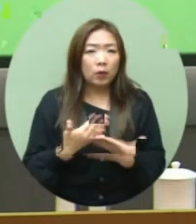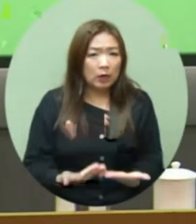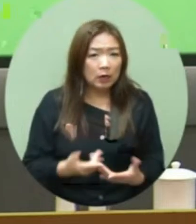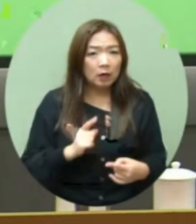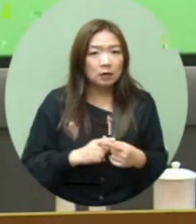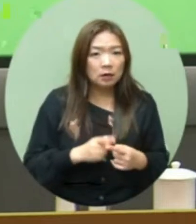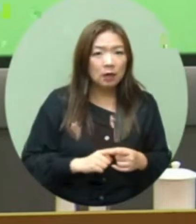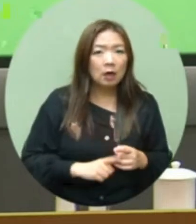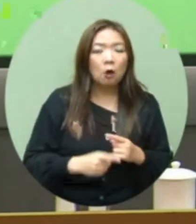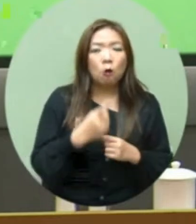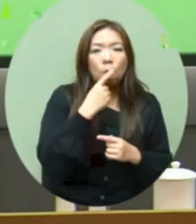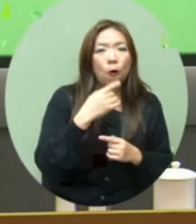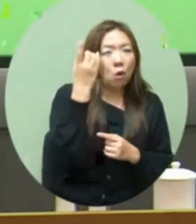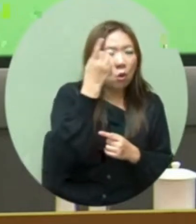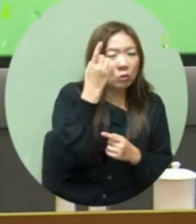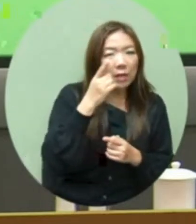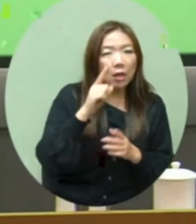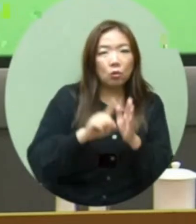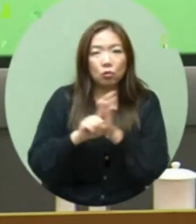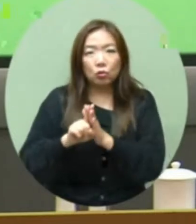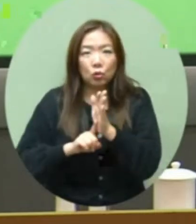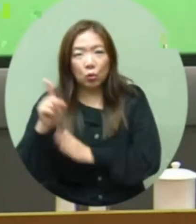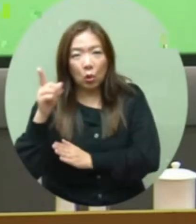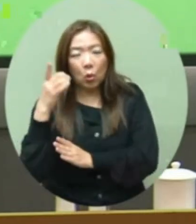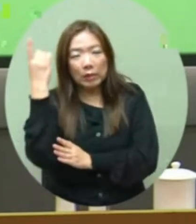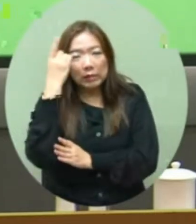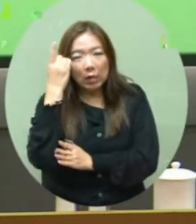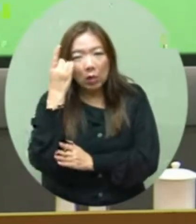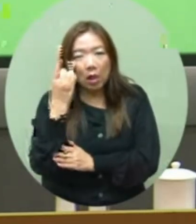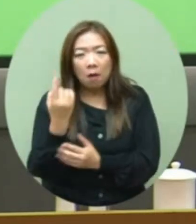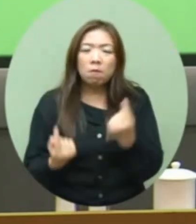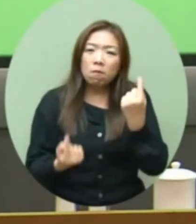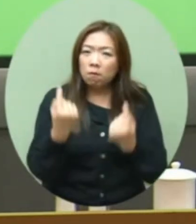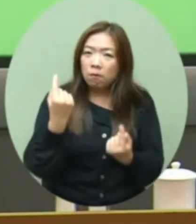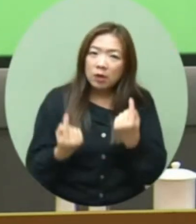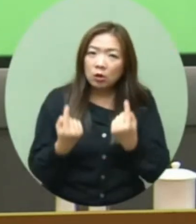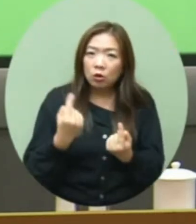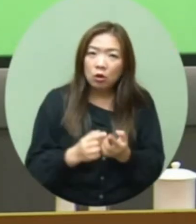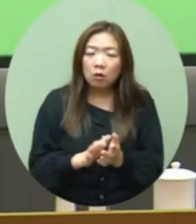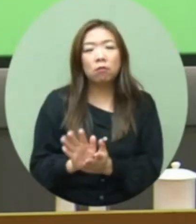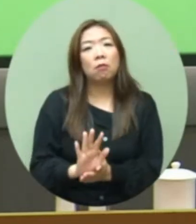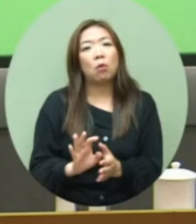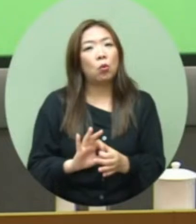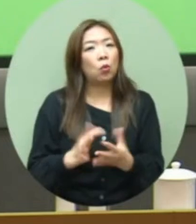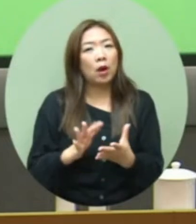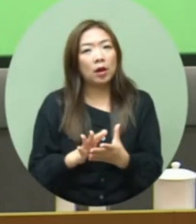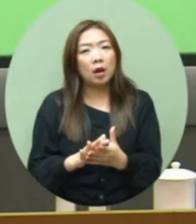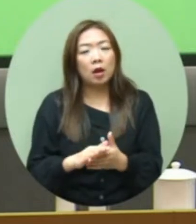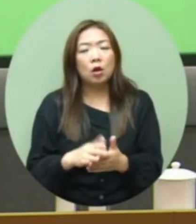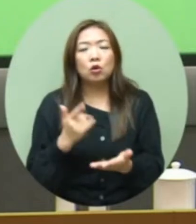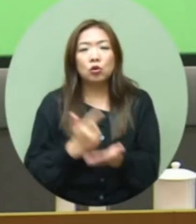arguments applied in 2008 when the wine duty was scrapped.